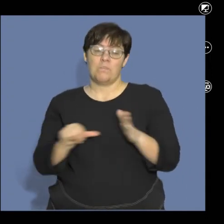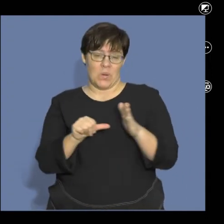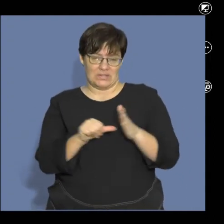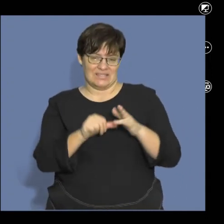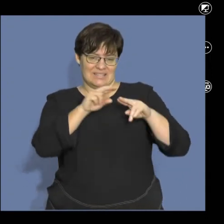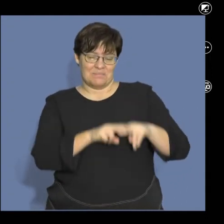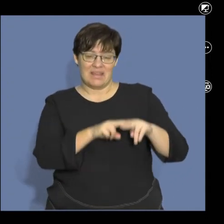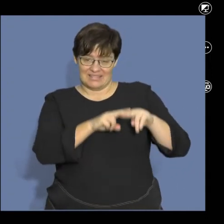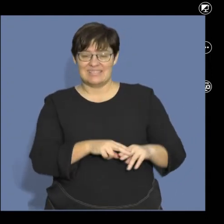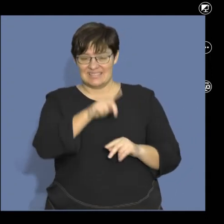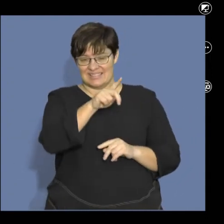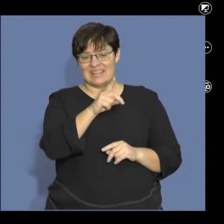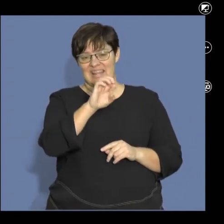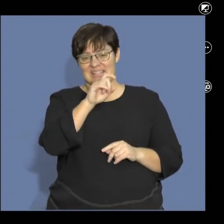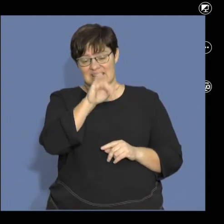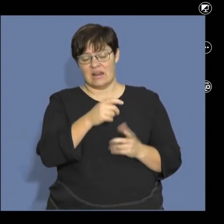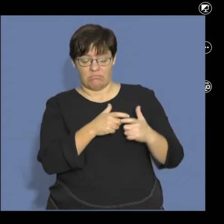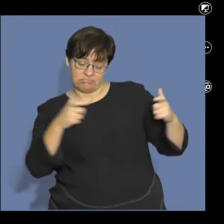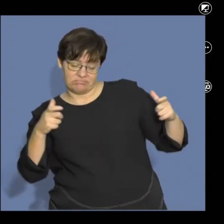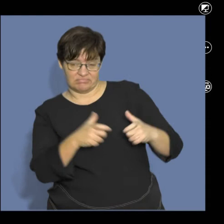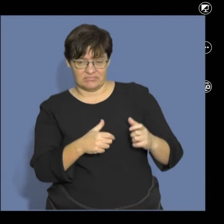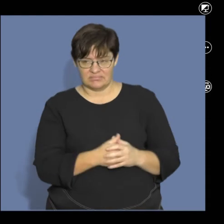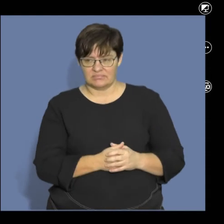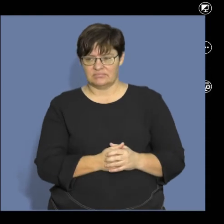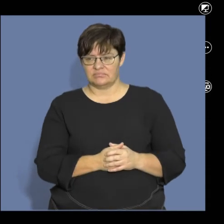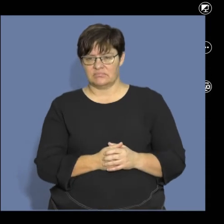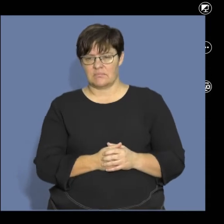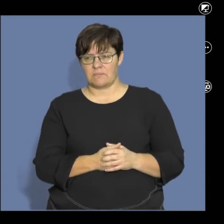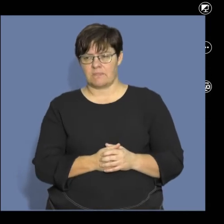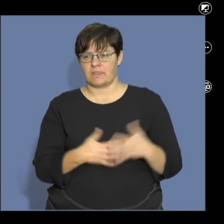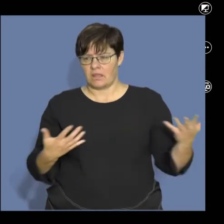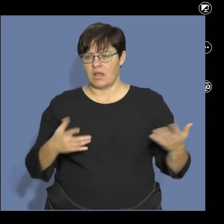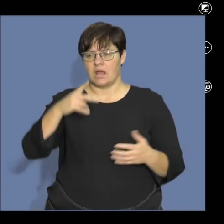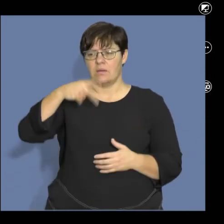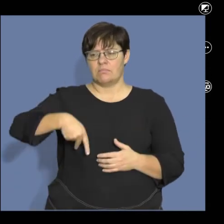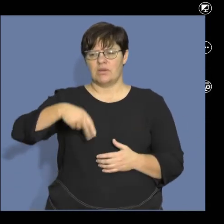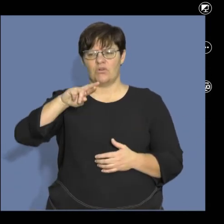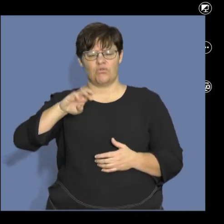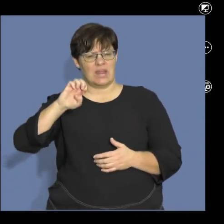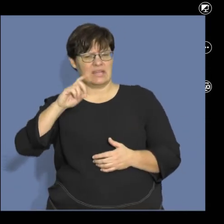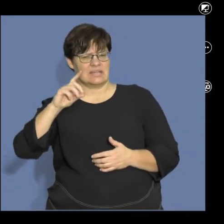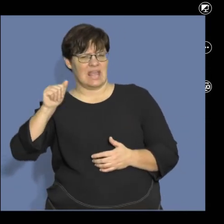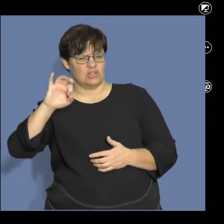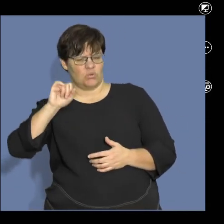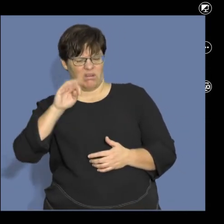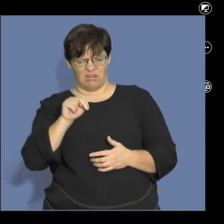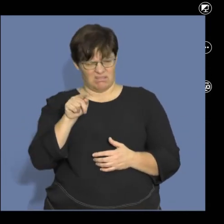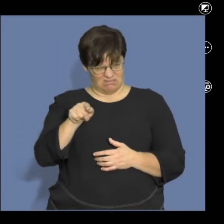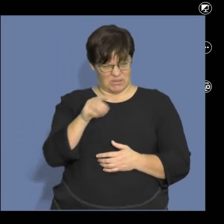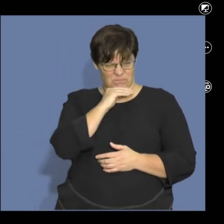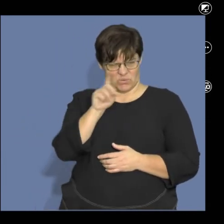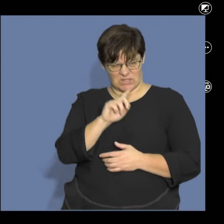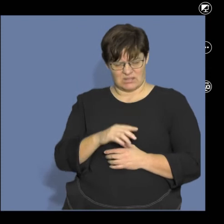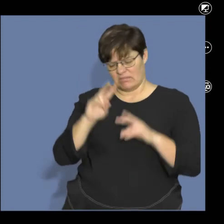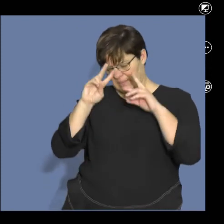density-dependent limiting factors. What about predation. So what does predation mean? We're also